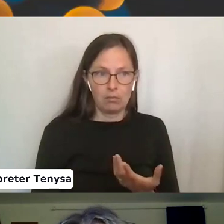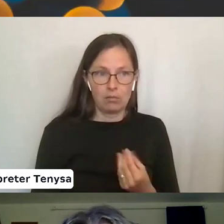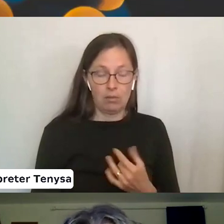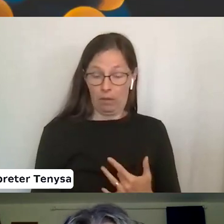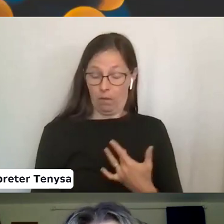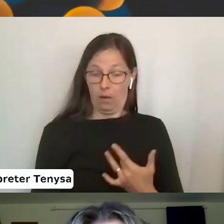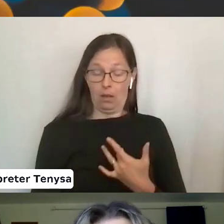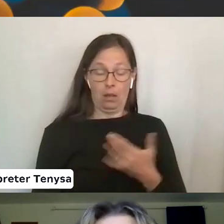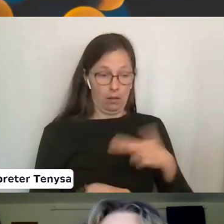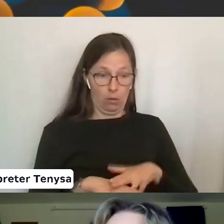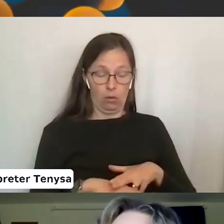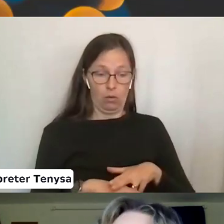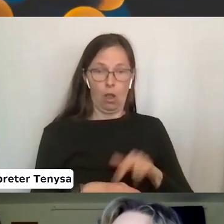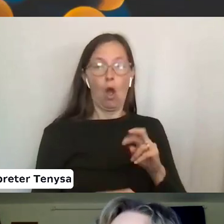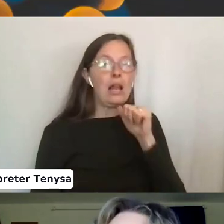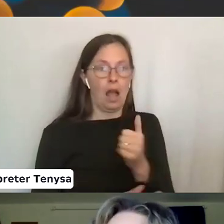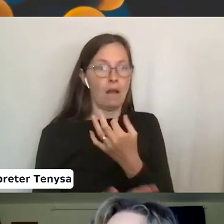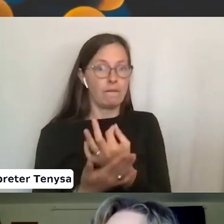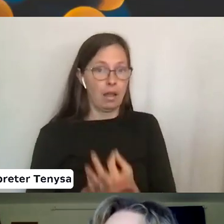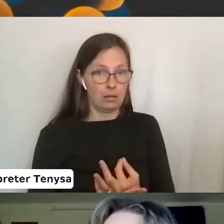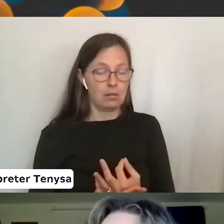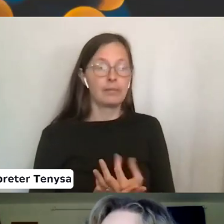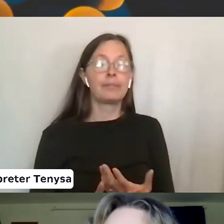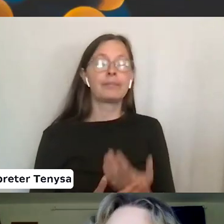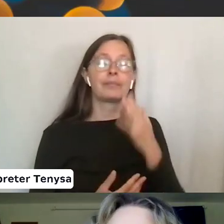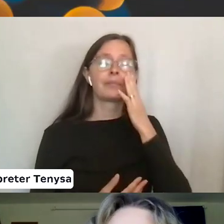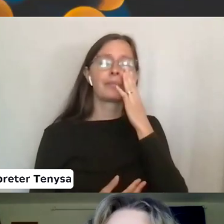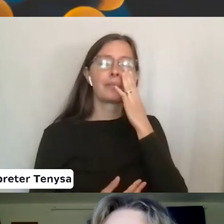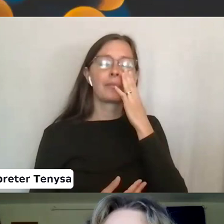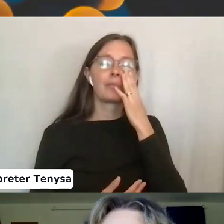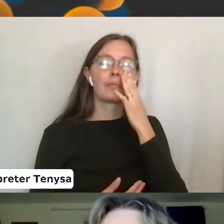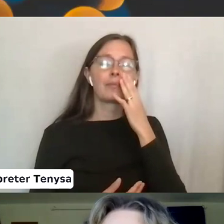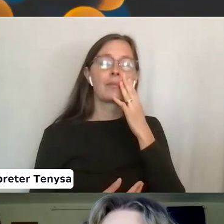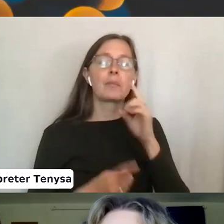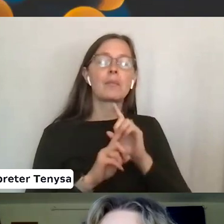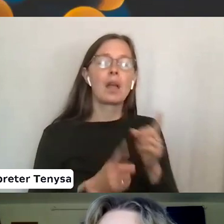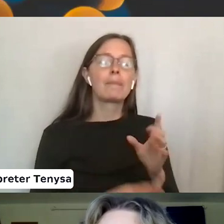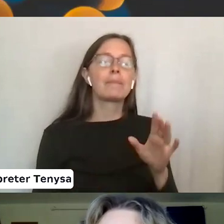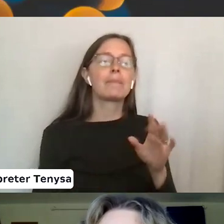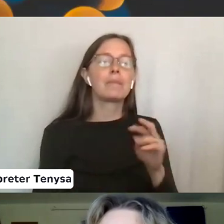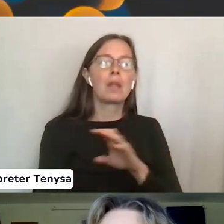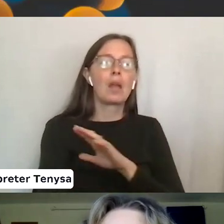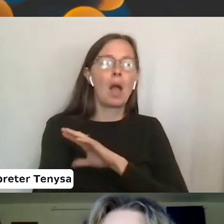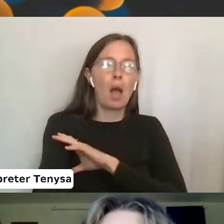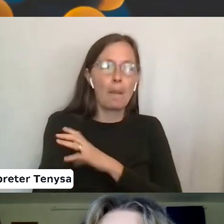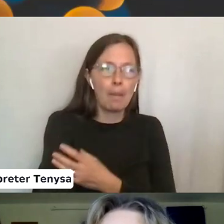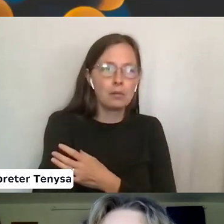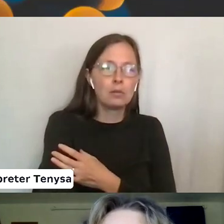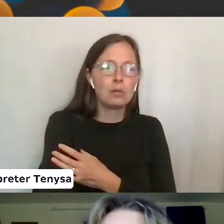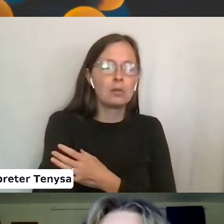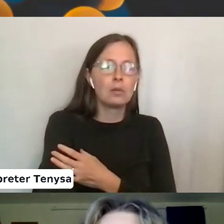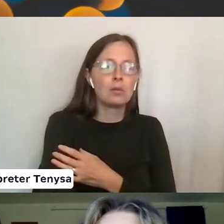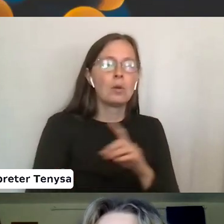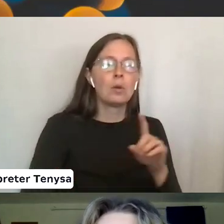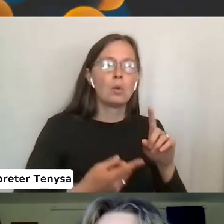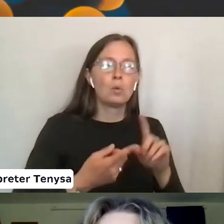know, are not facts. But the muscle to come to yourself and come to